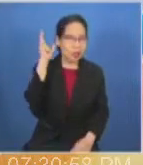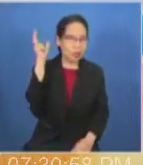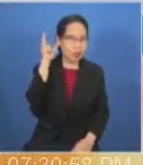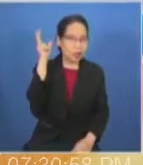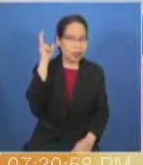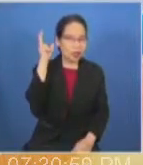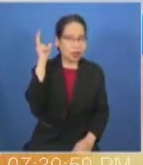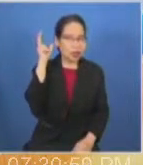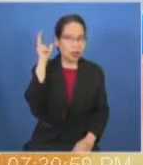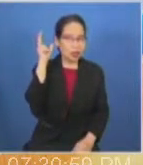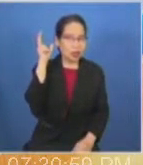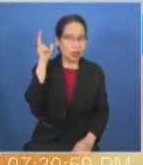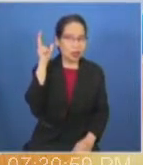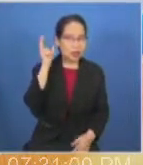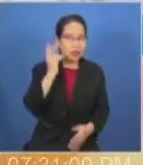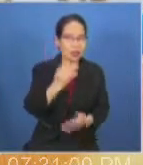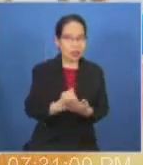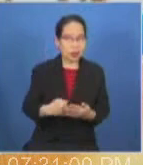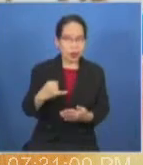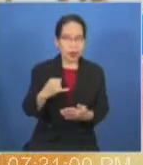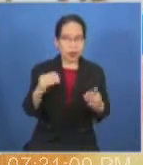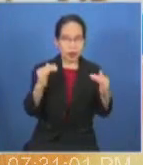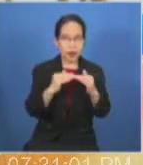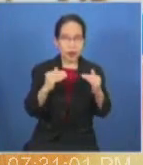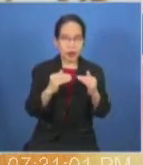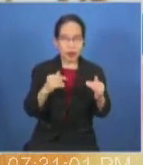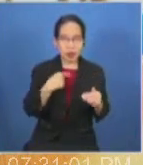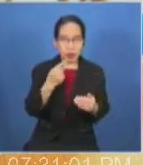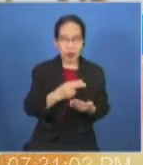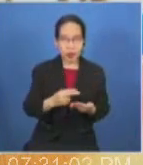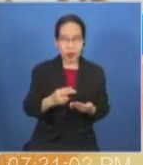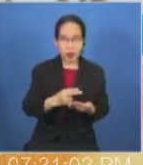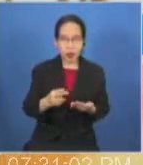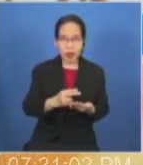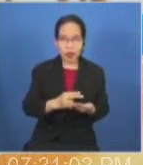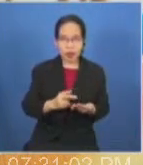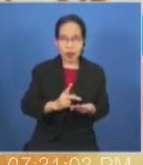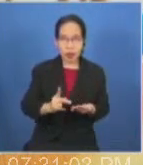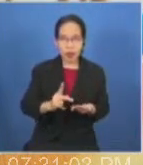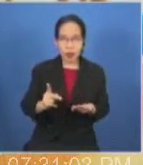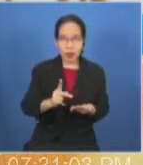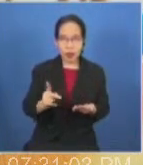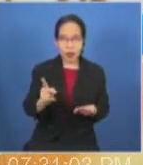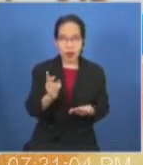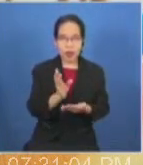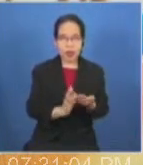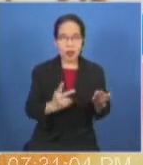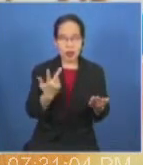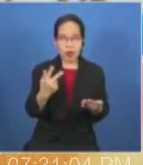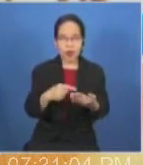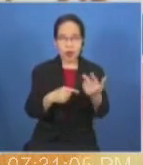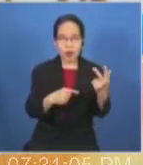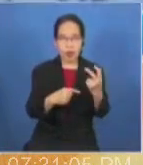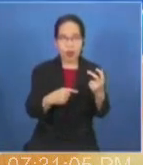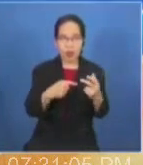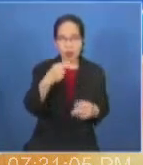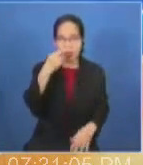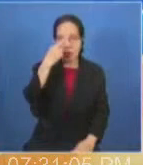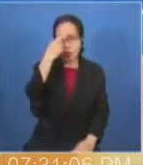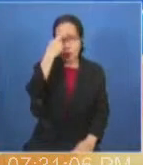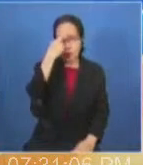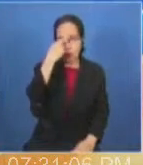Because it is not only the listeners or the hearers that are justified, as St. Paul said in 2:13 of